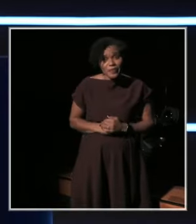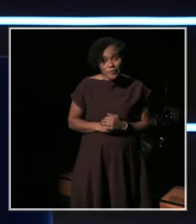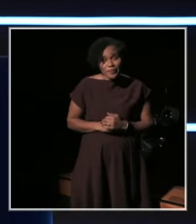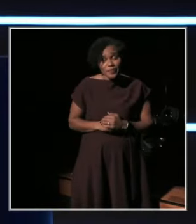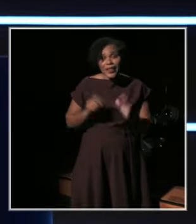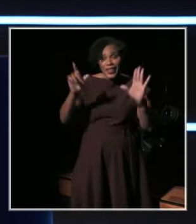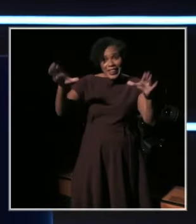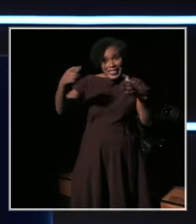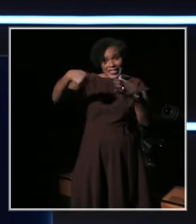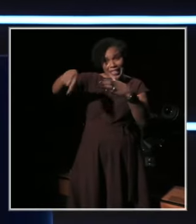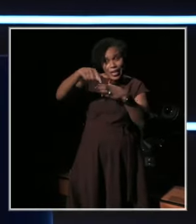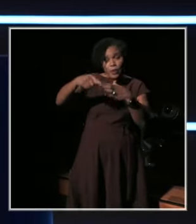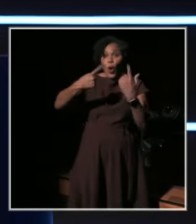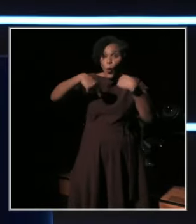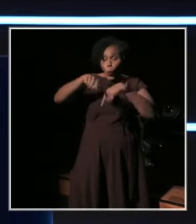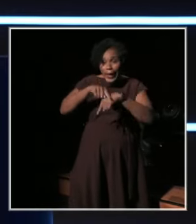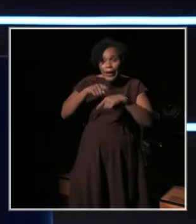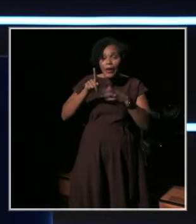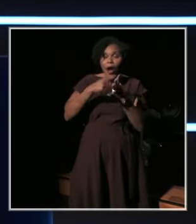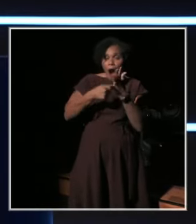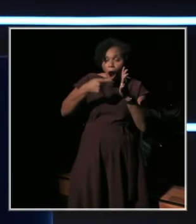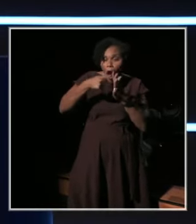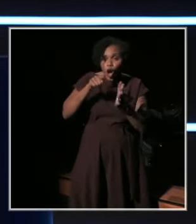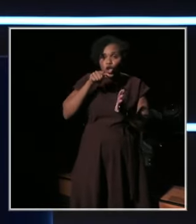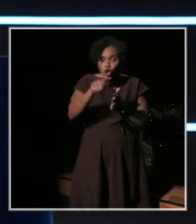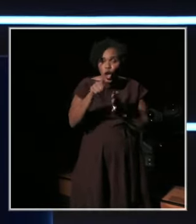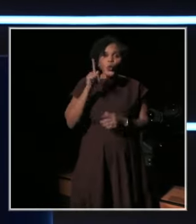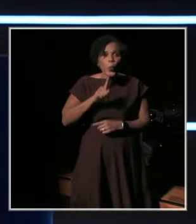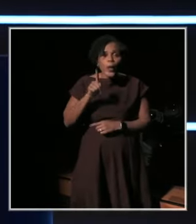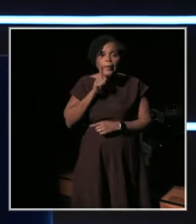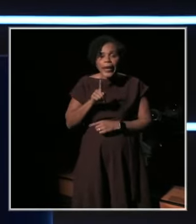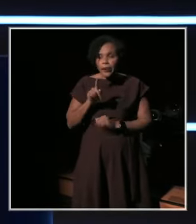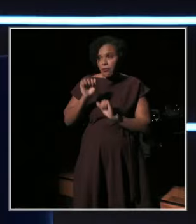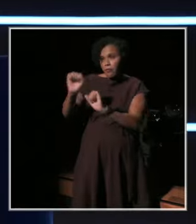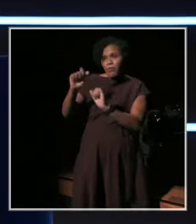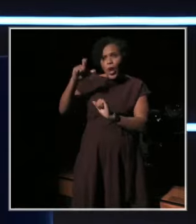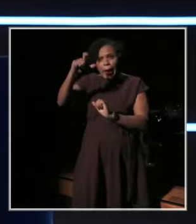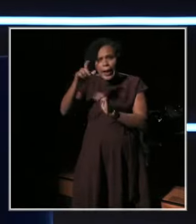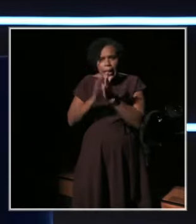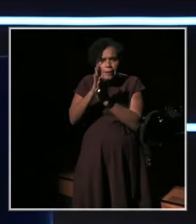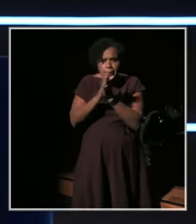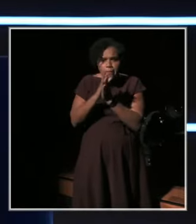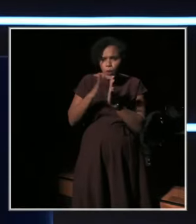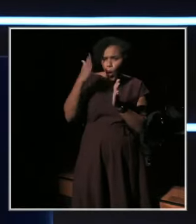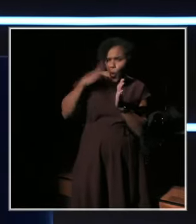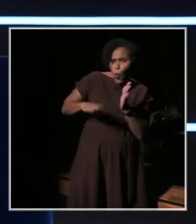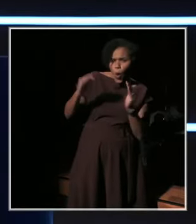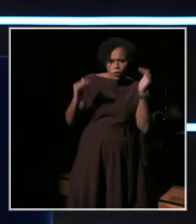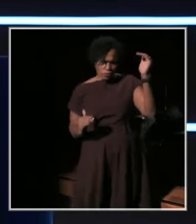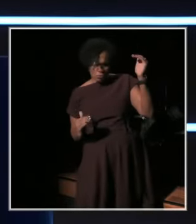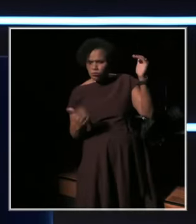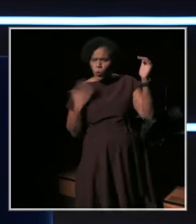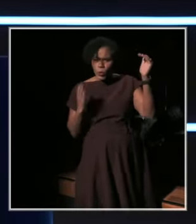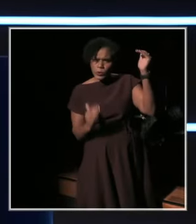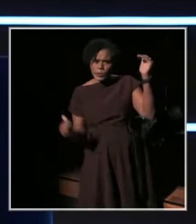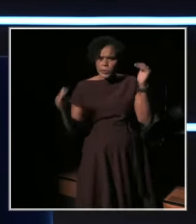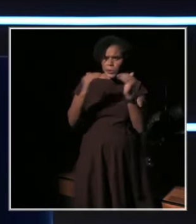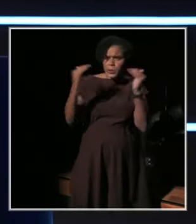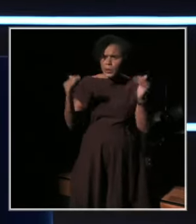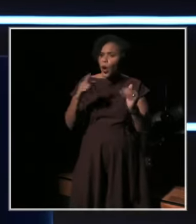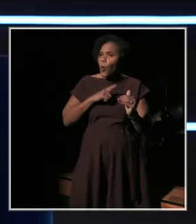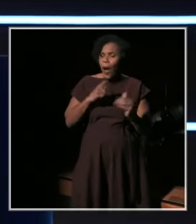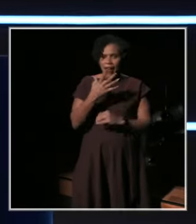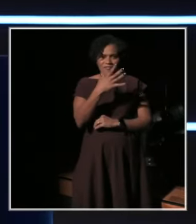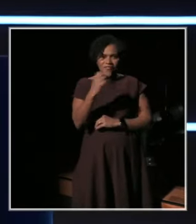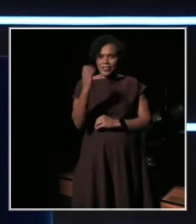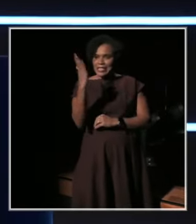And to the team at We Are Dot Women and Claire, that they're trying to redress this balance through their 50-50 pledge and other work. Now,